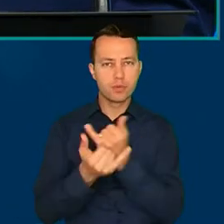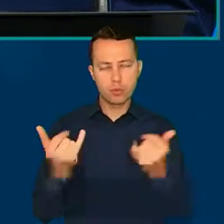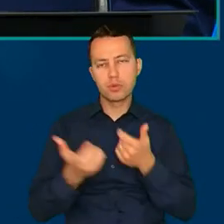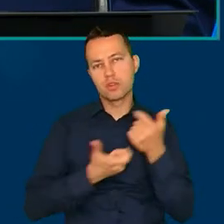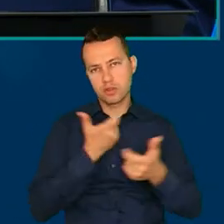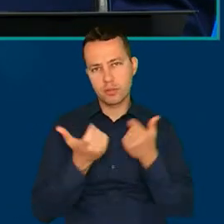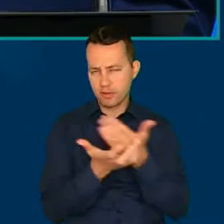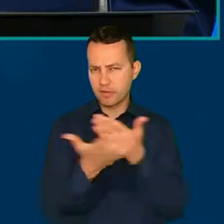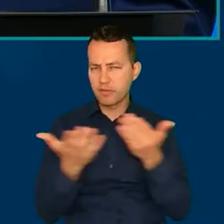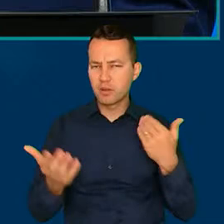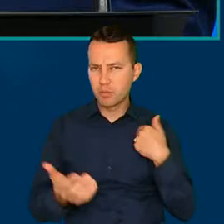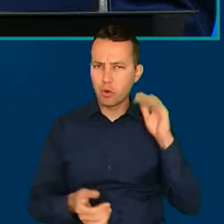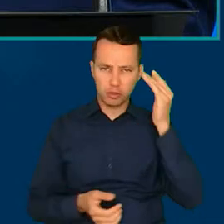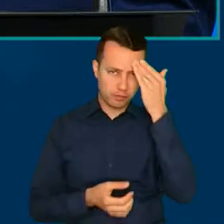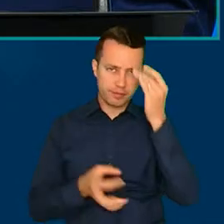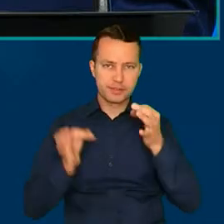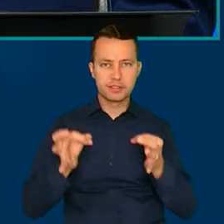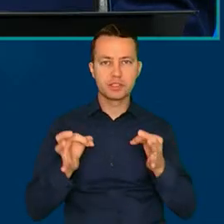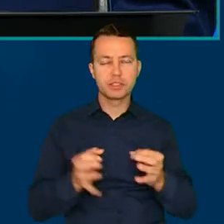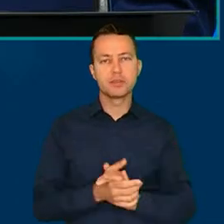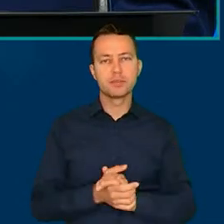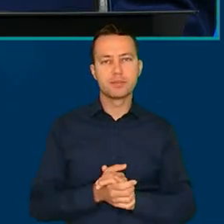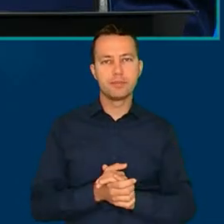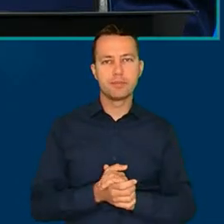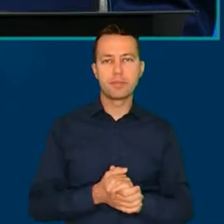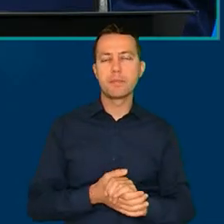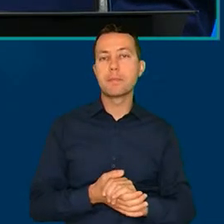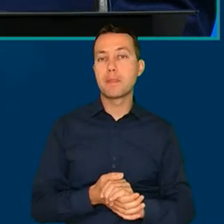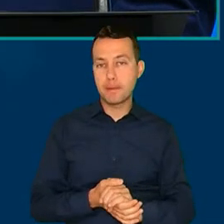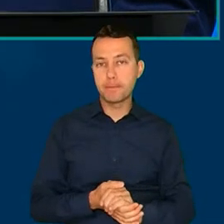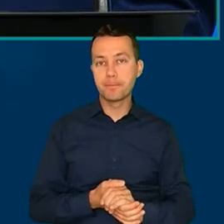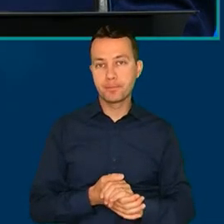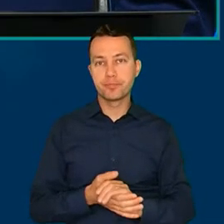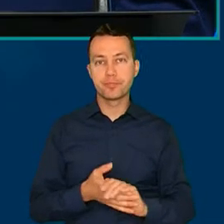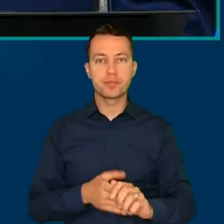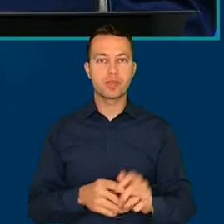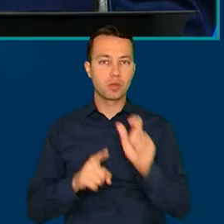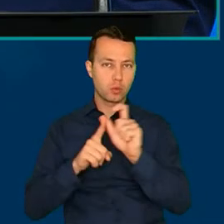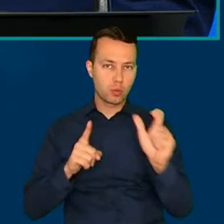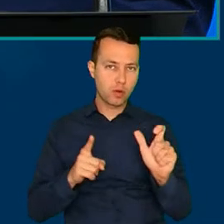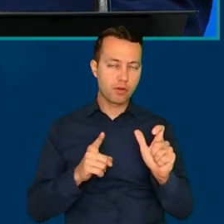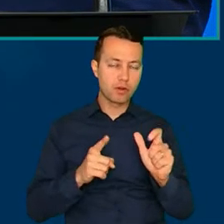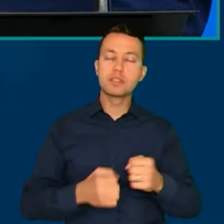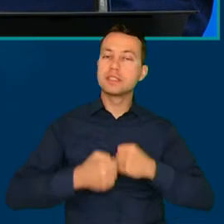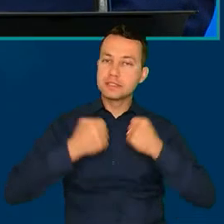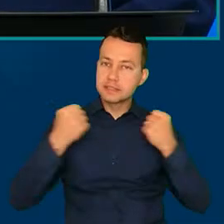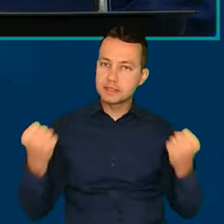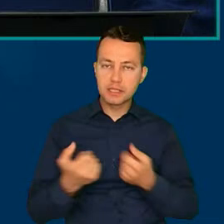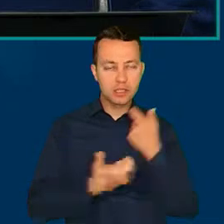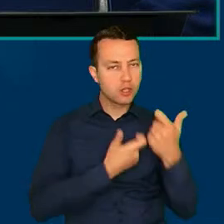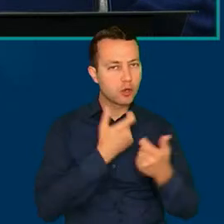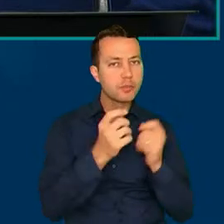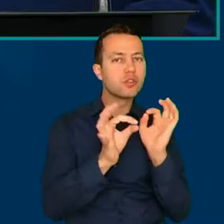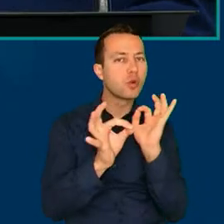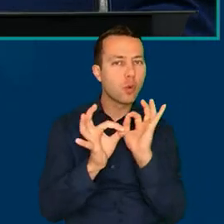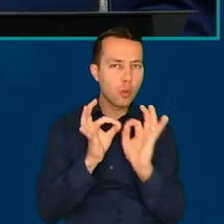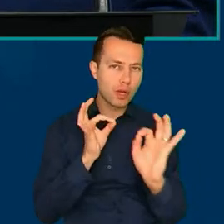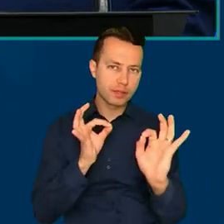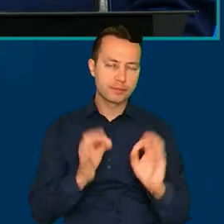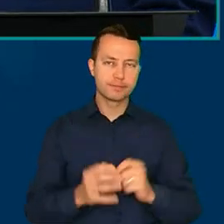then make sure that those negative effects don't happen and mitigate